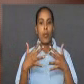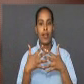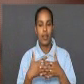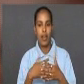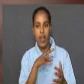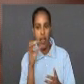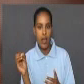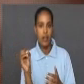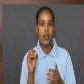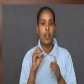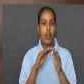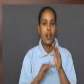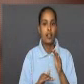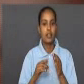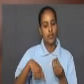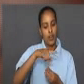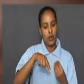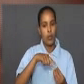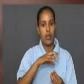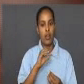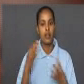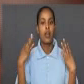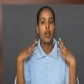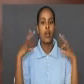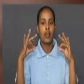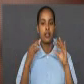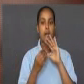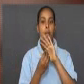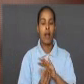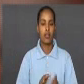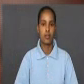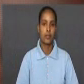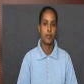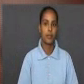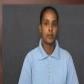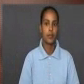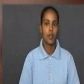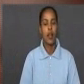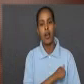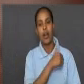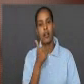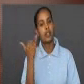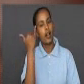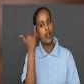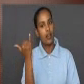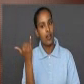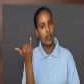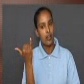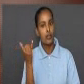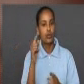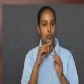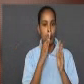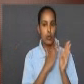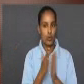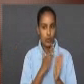and lessen the environmental and health impacts. Another idea is to